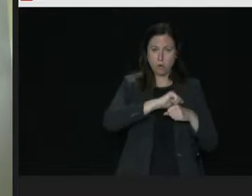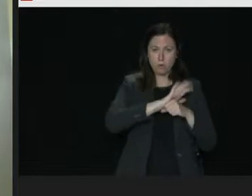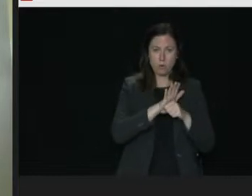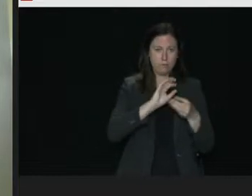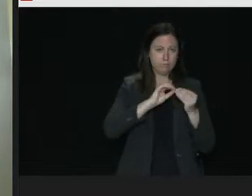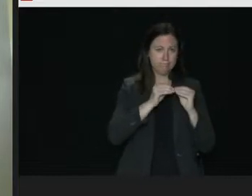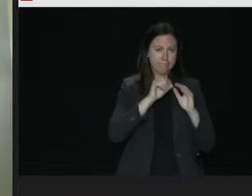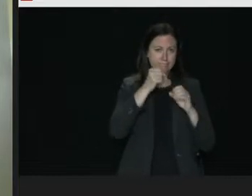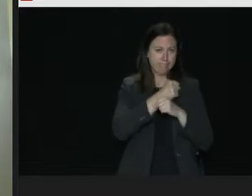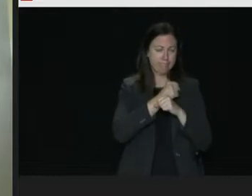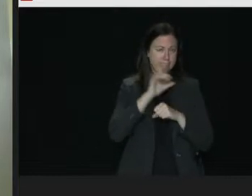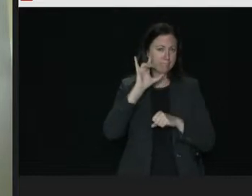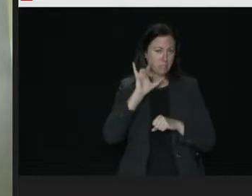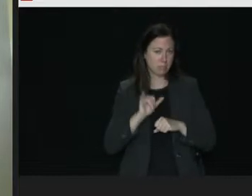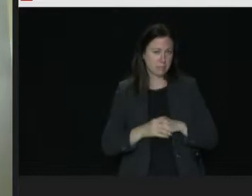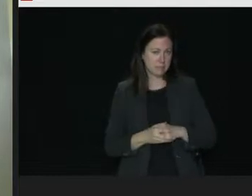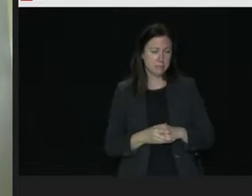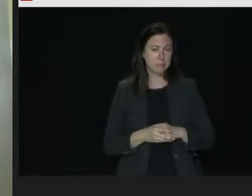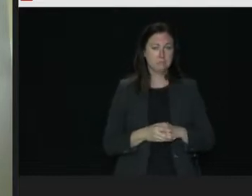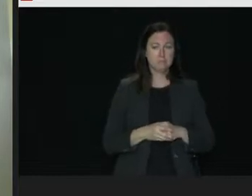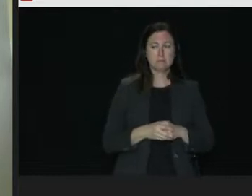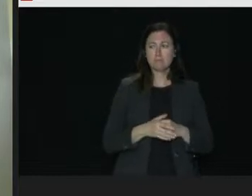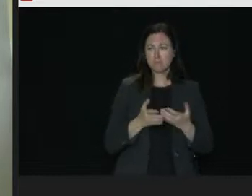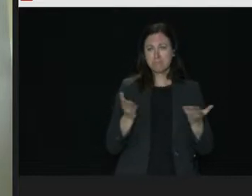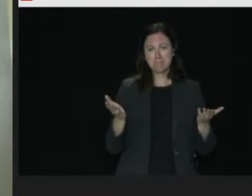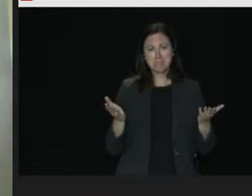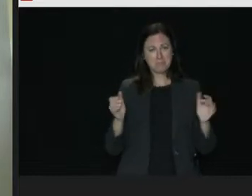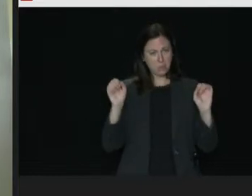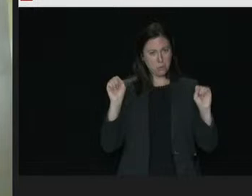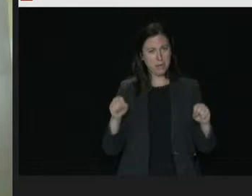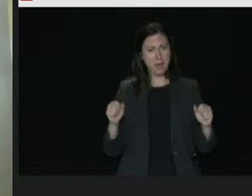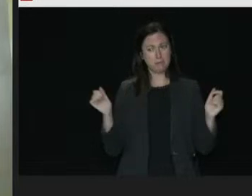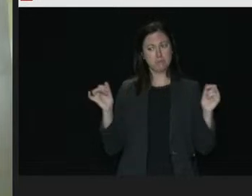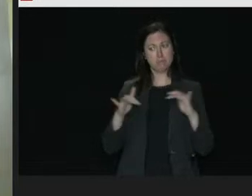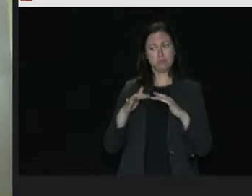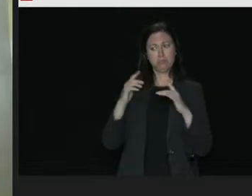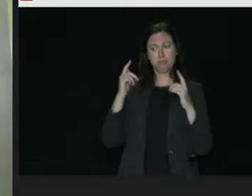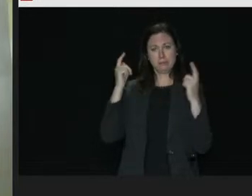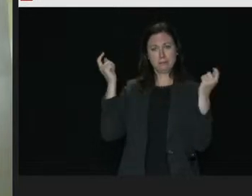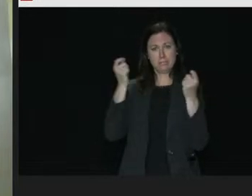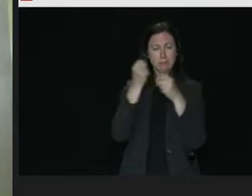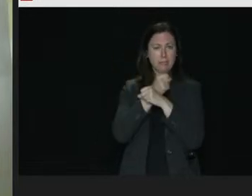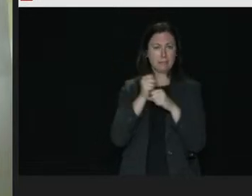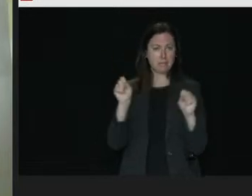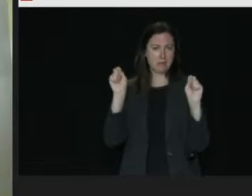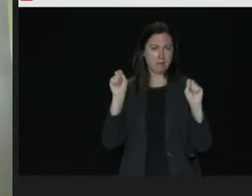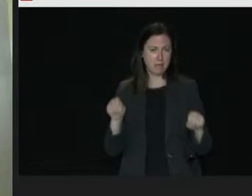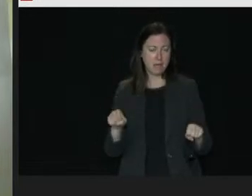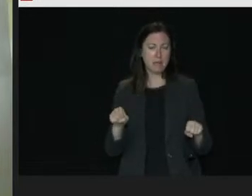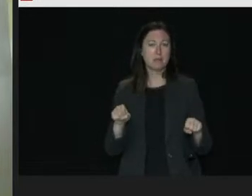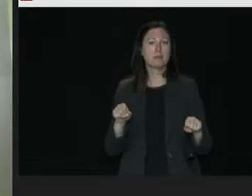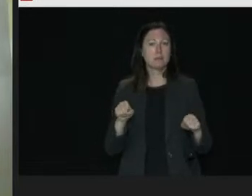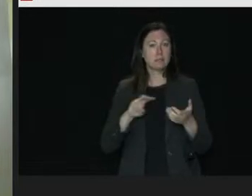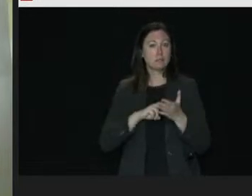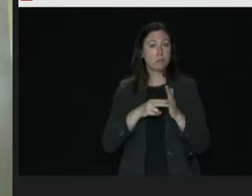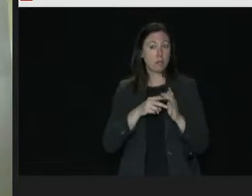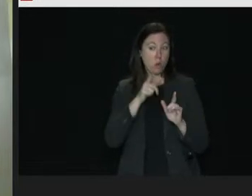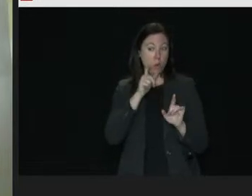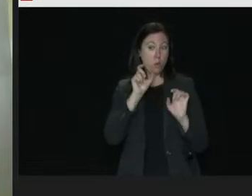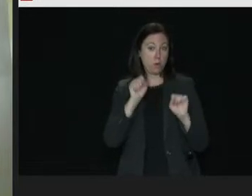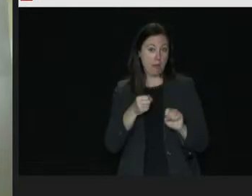situation. We can all make indoor gatherings safer by ensuring that eligible people are fully